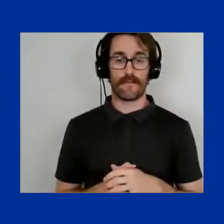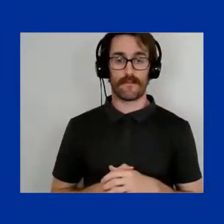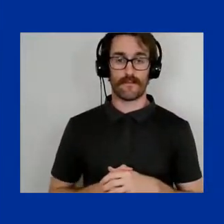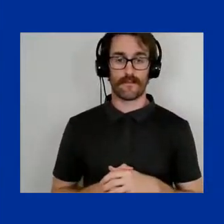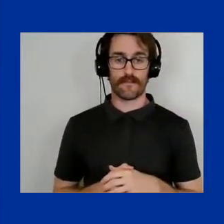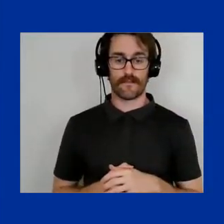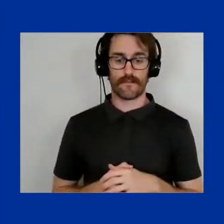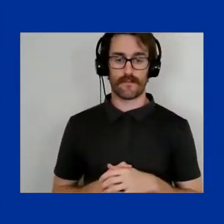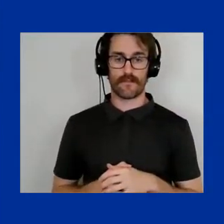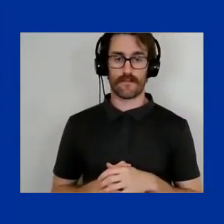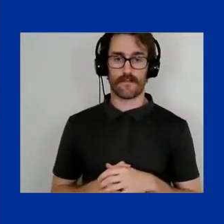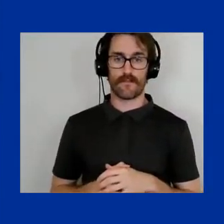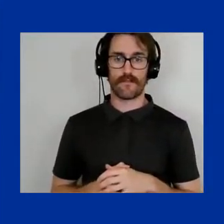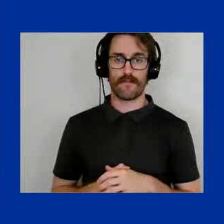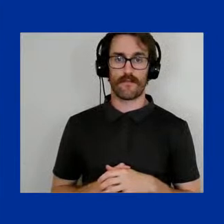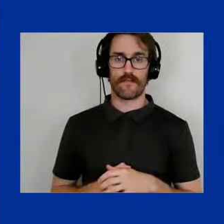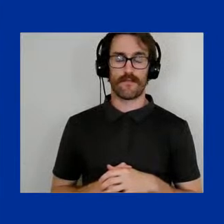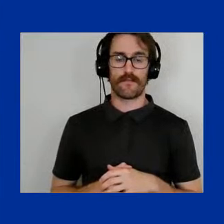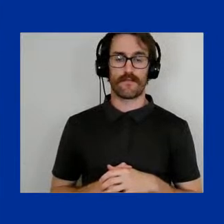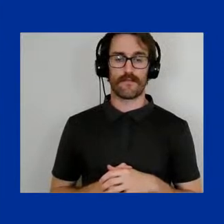Julien Paquette, Le Droit.